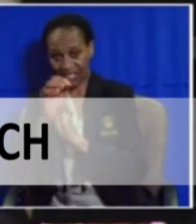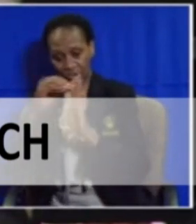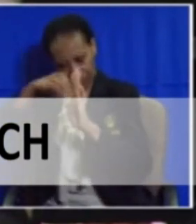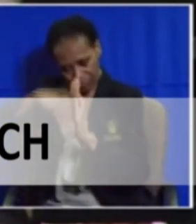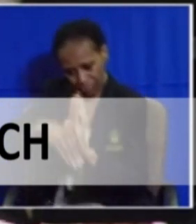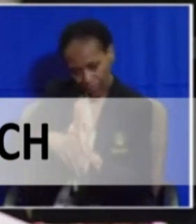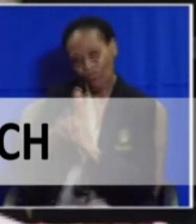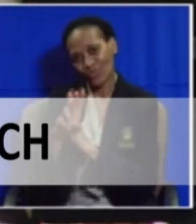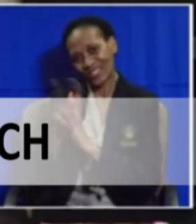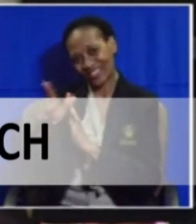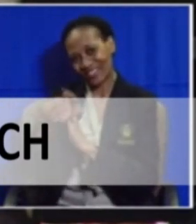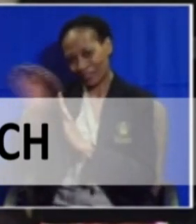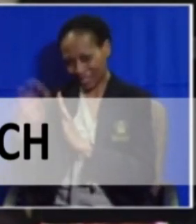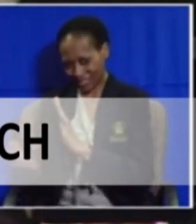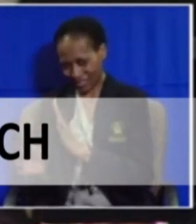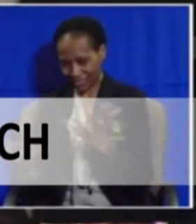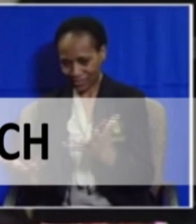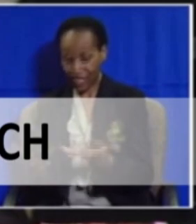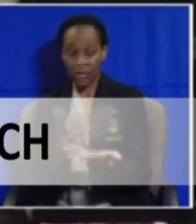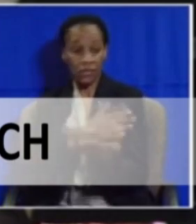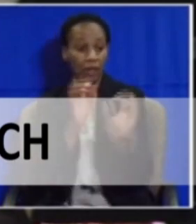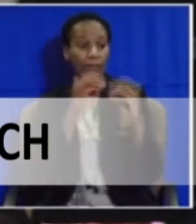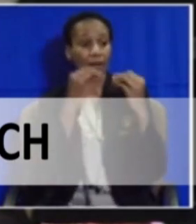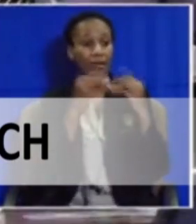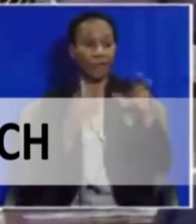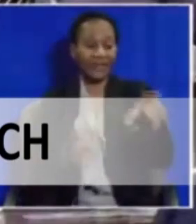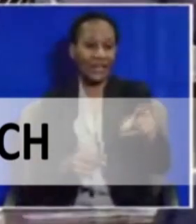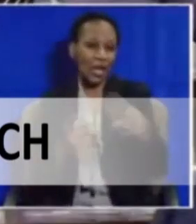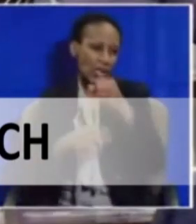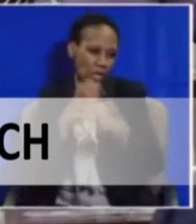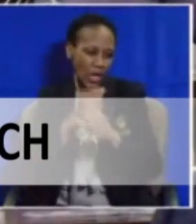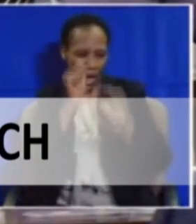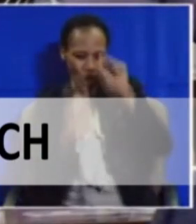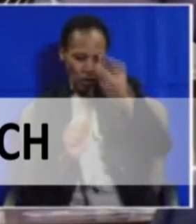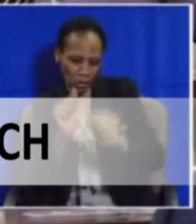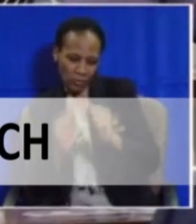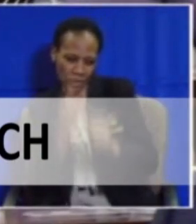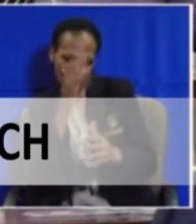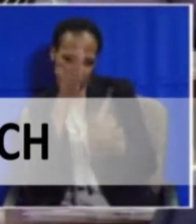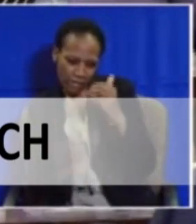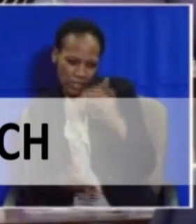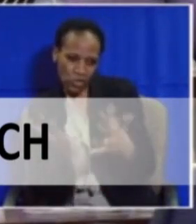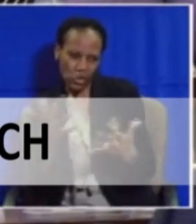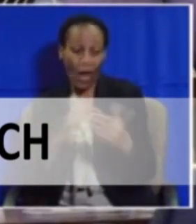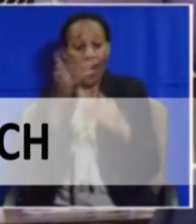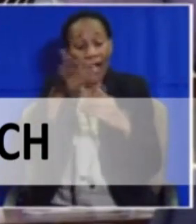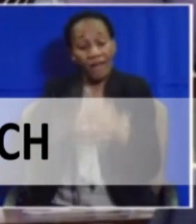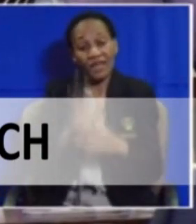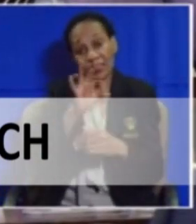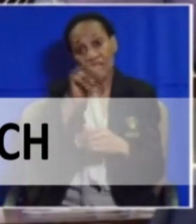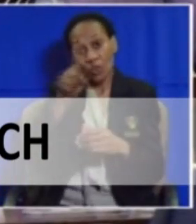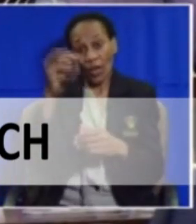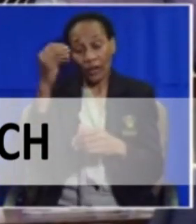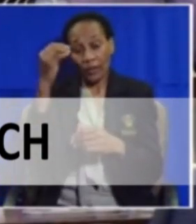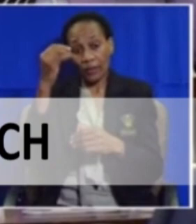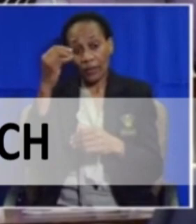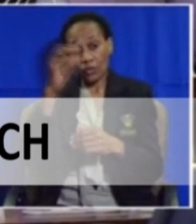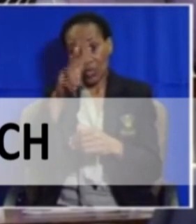companies with the years of assessment ending on or after the 31st of March